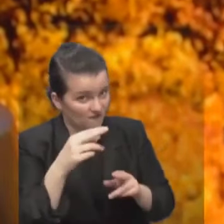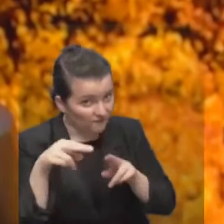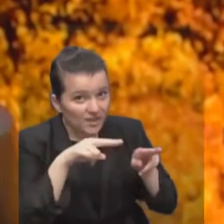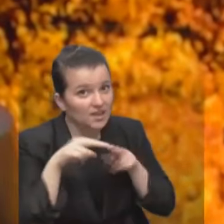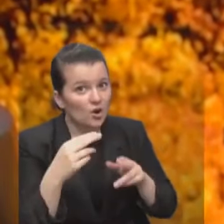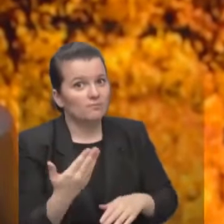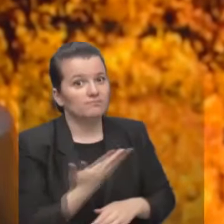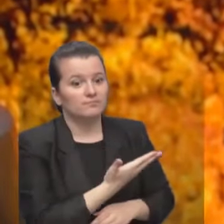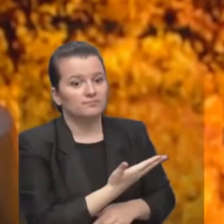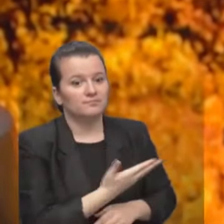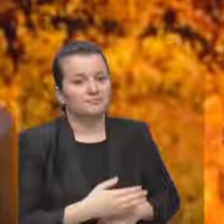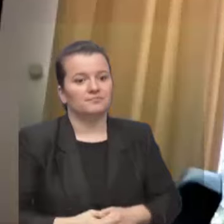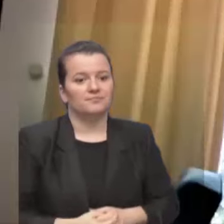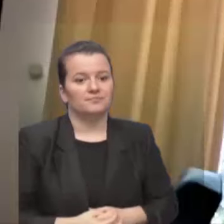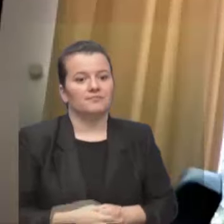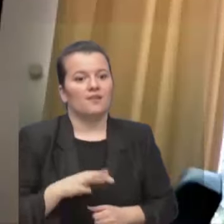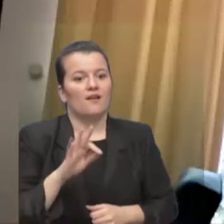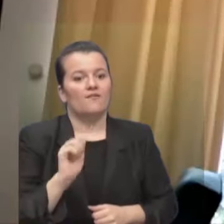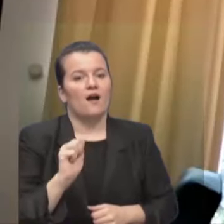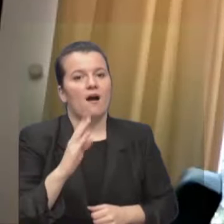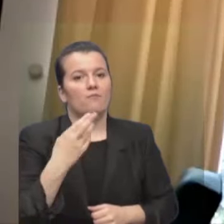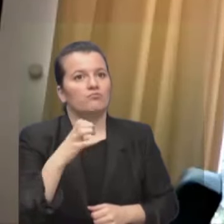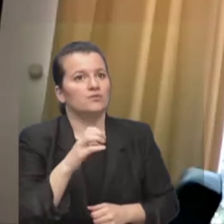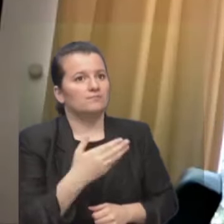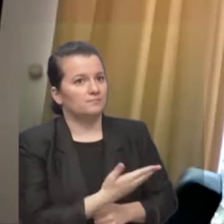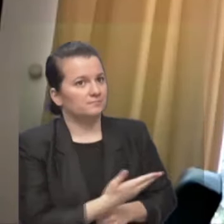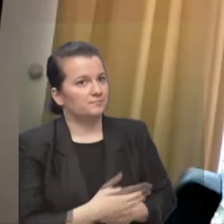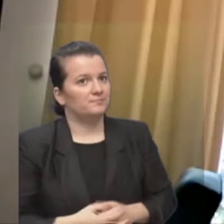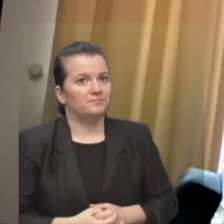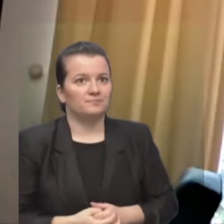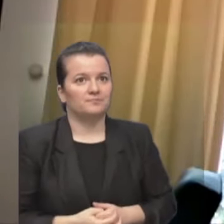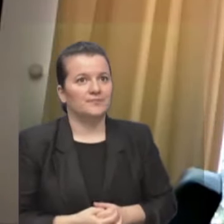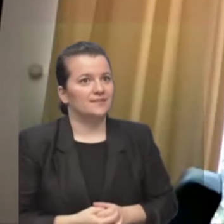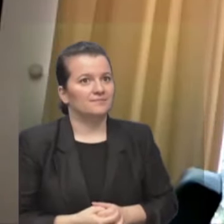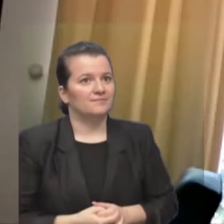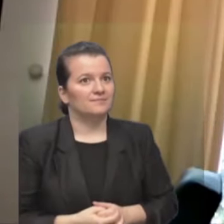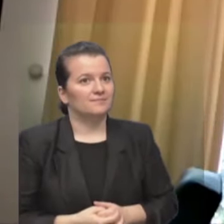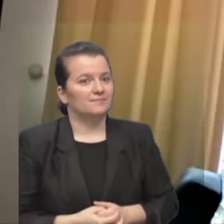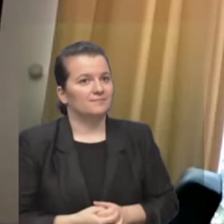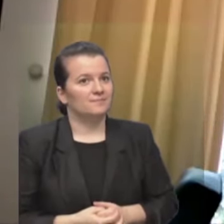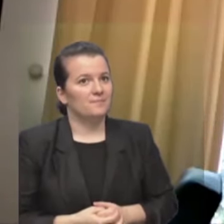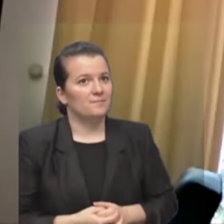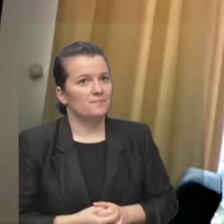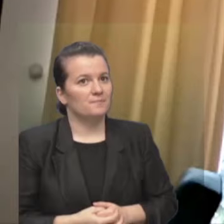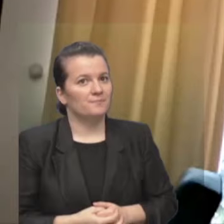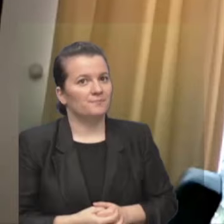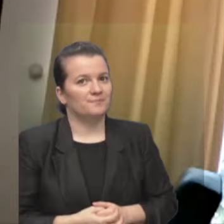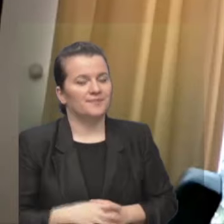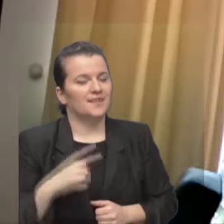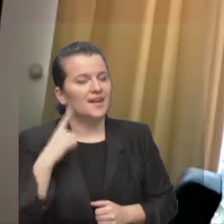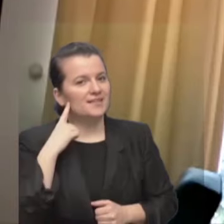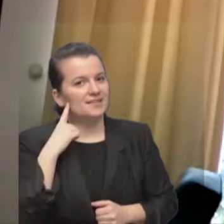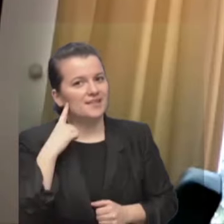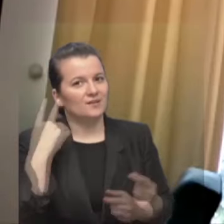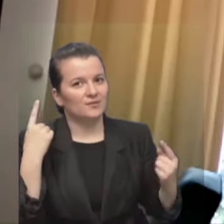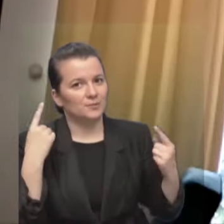Fabre. Depuis le départ de Carlos. Since the departure of Carlos Ghosn, we get the impression that Renault, in spite